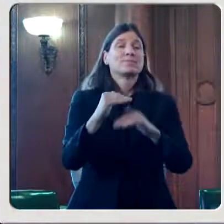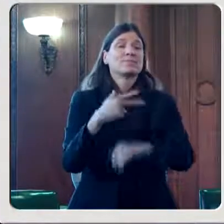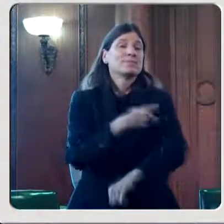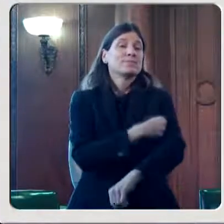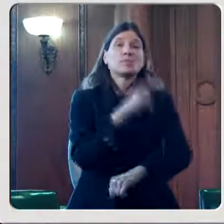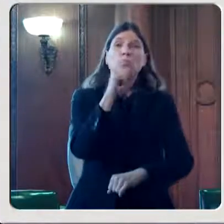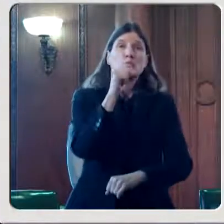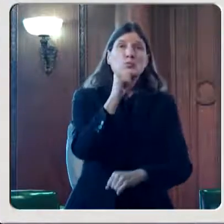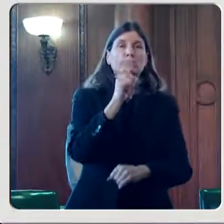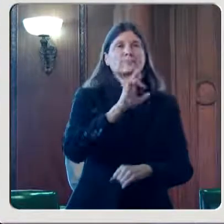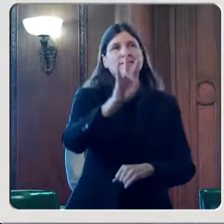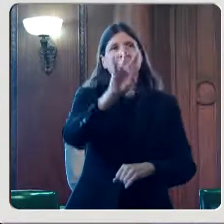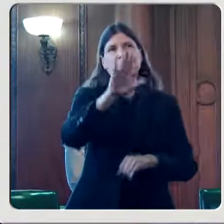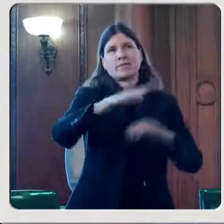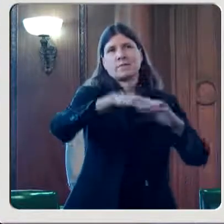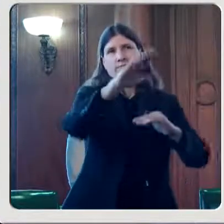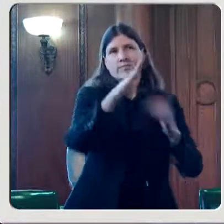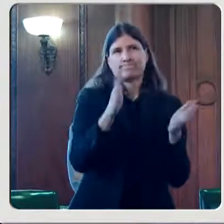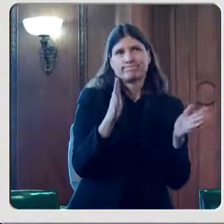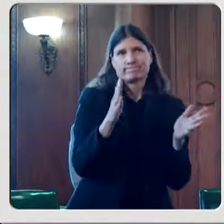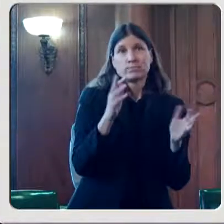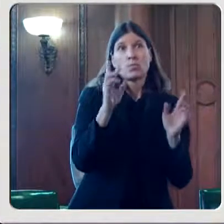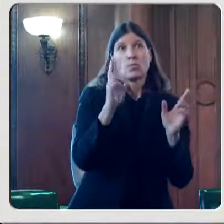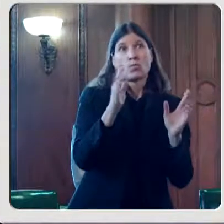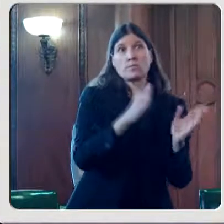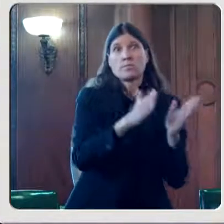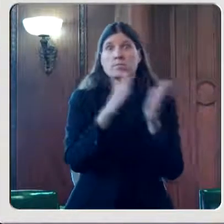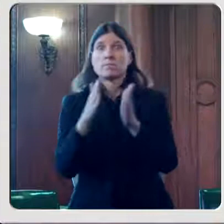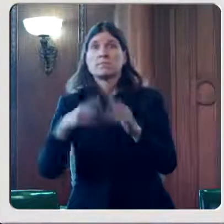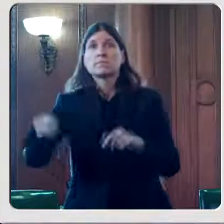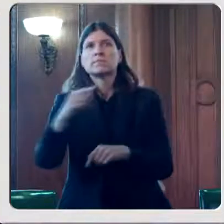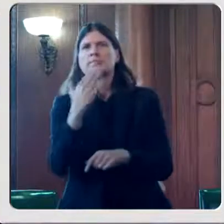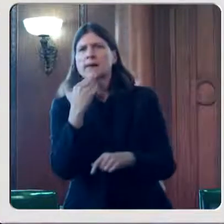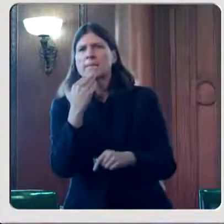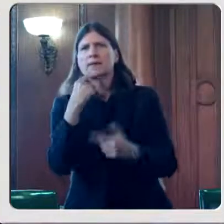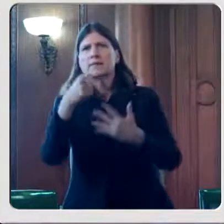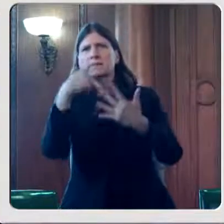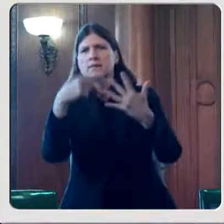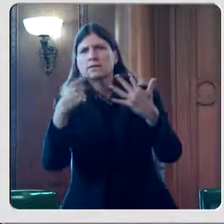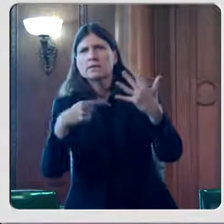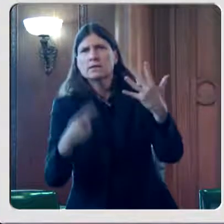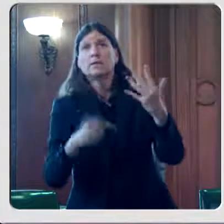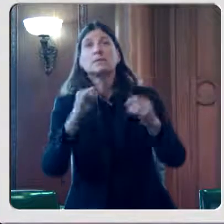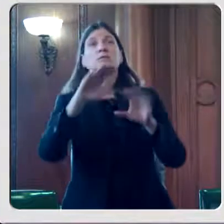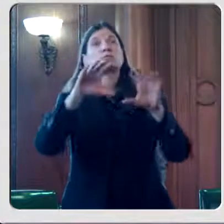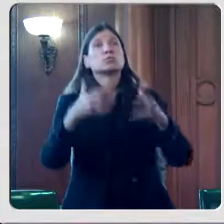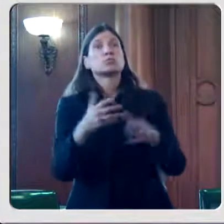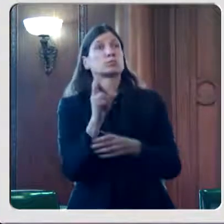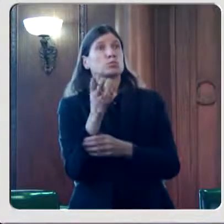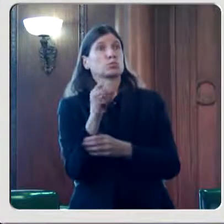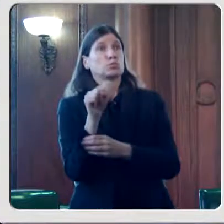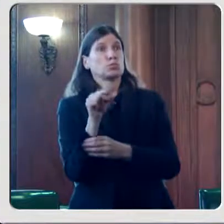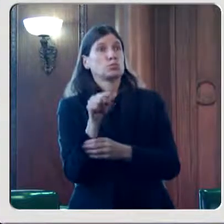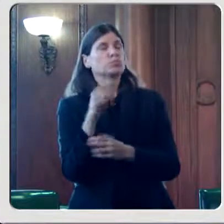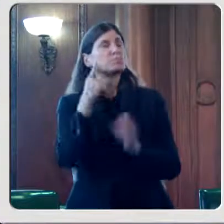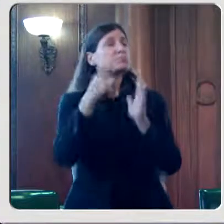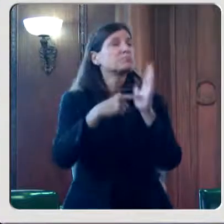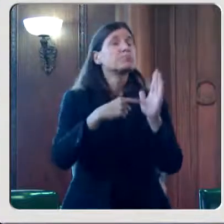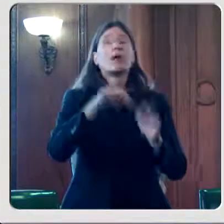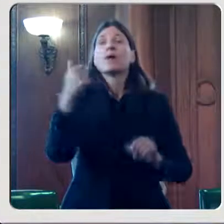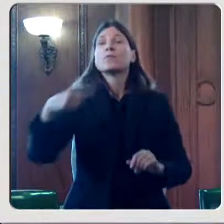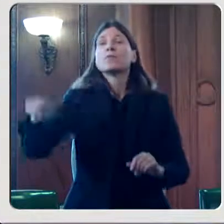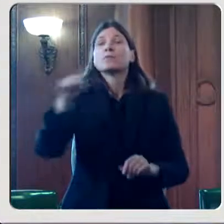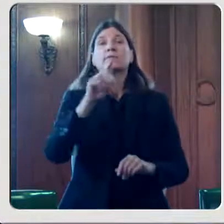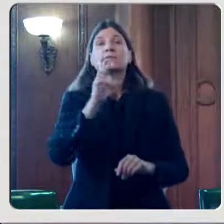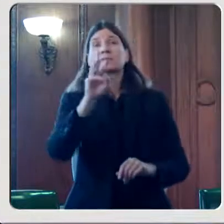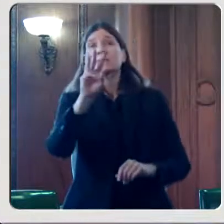workers, which is a large group, or who are over 65. And we hope to have good uptake there. We are